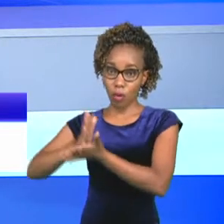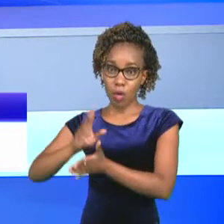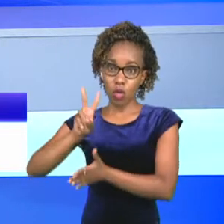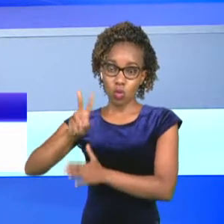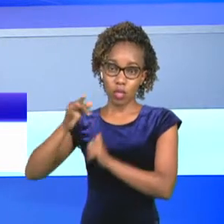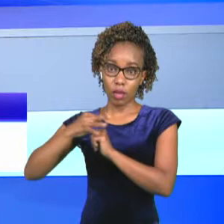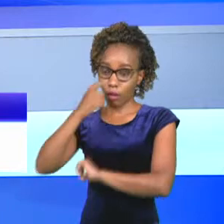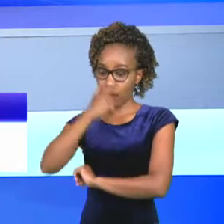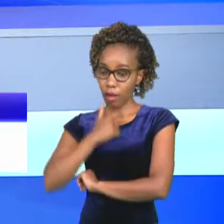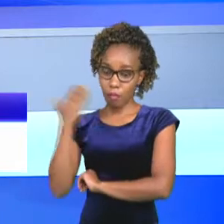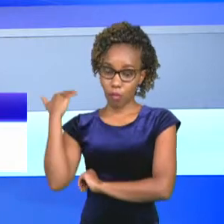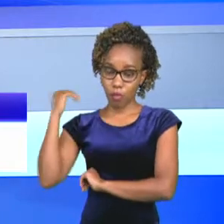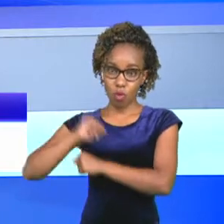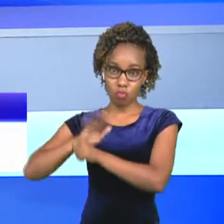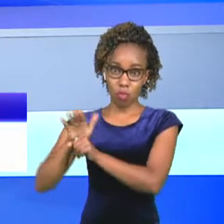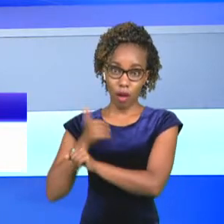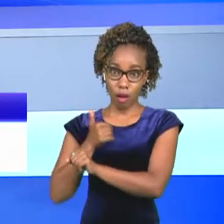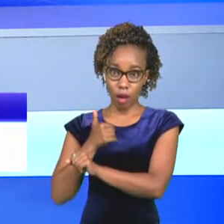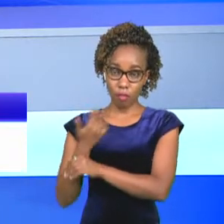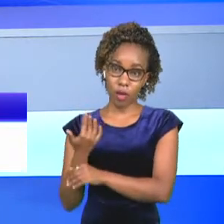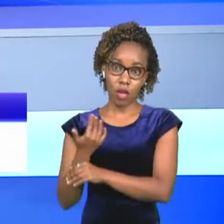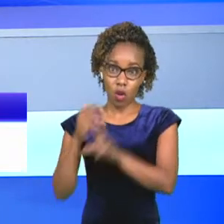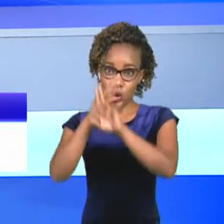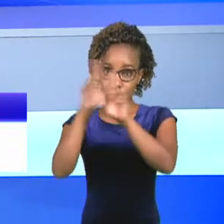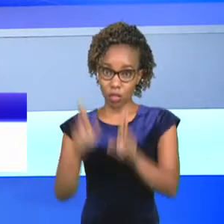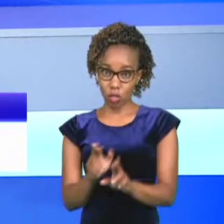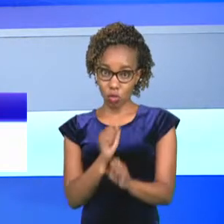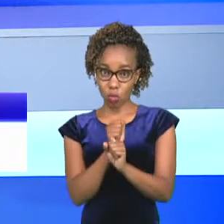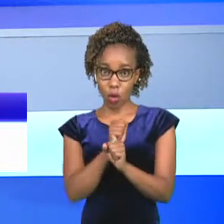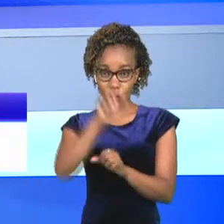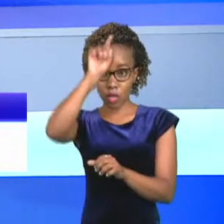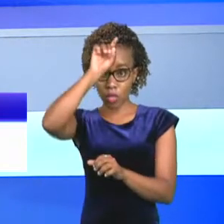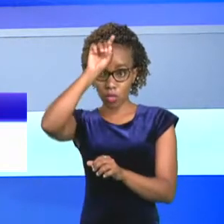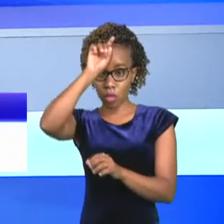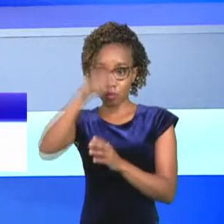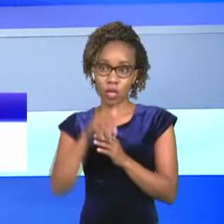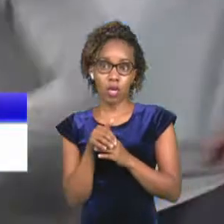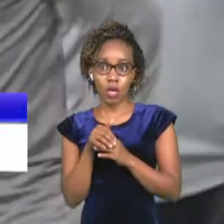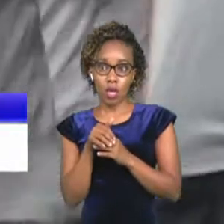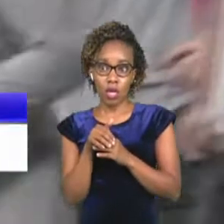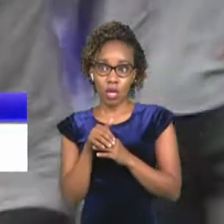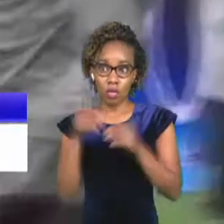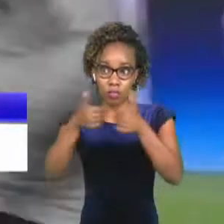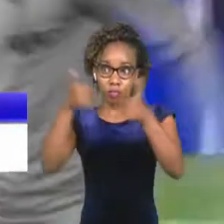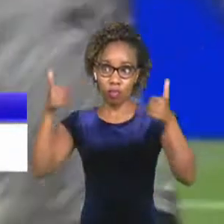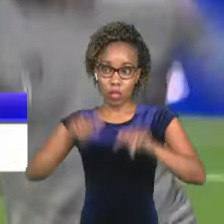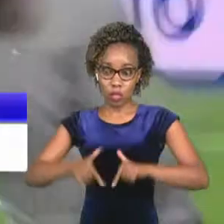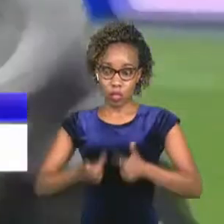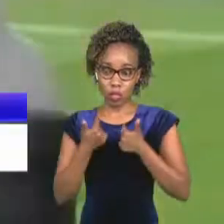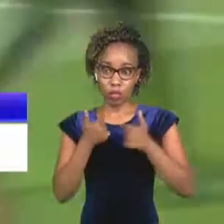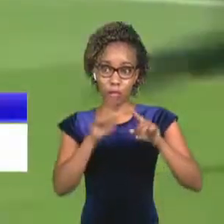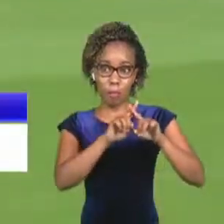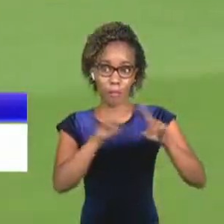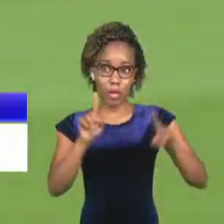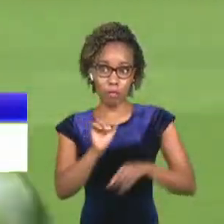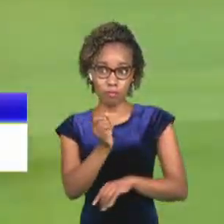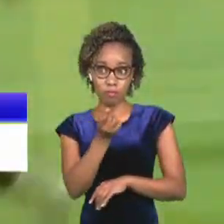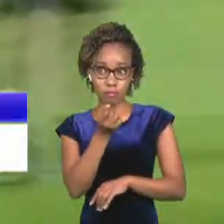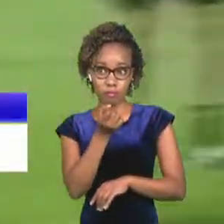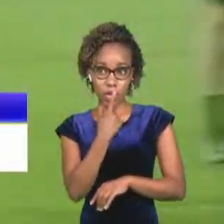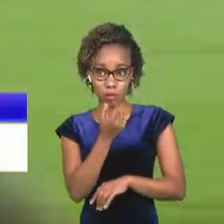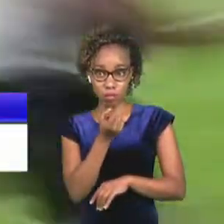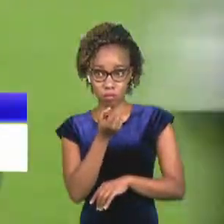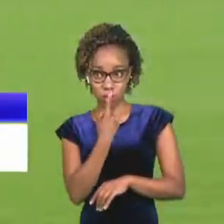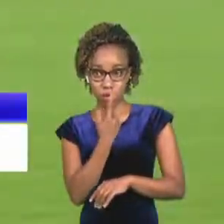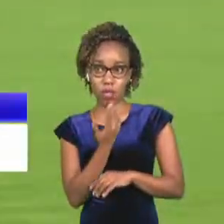28-year-old initially tested positive last week while on international duty with Egypt and was in self-isolation. However, medical swab